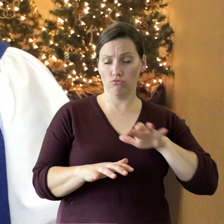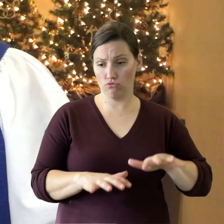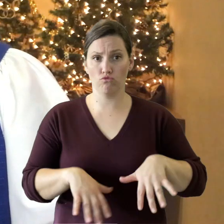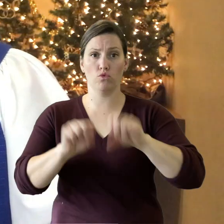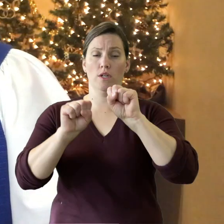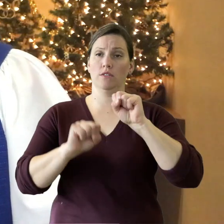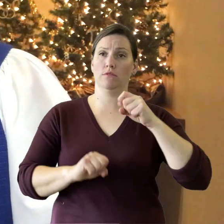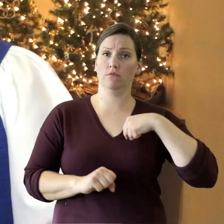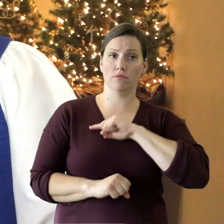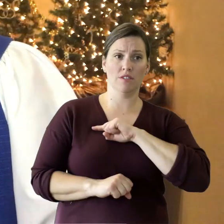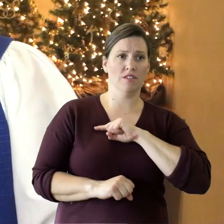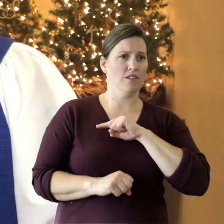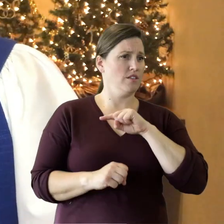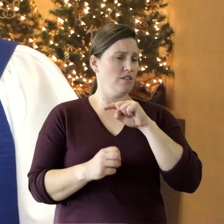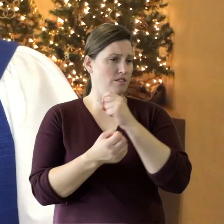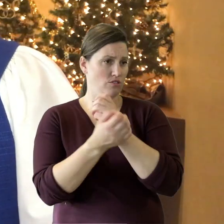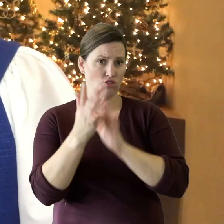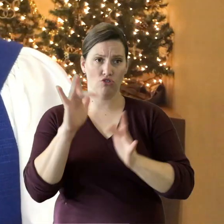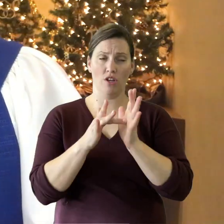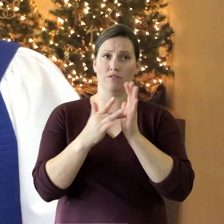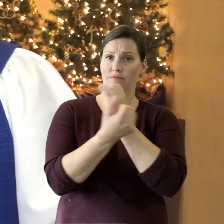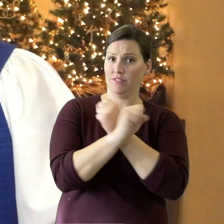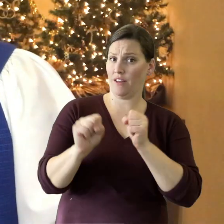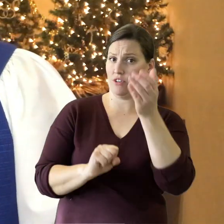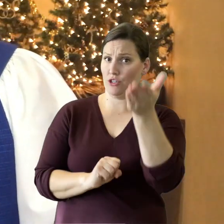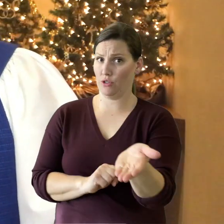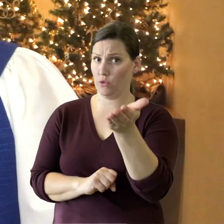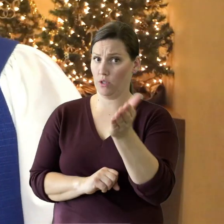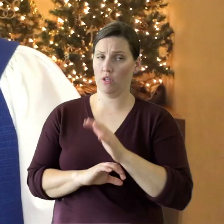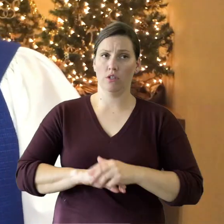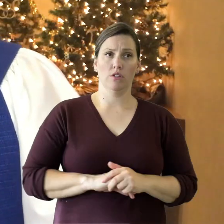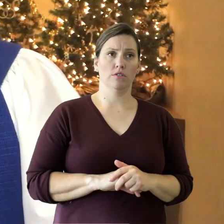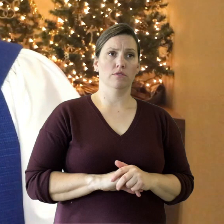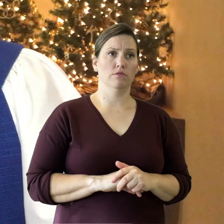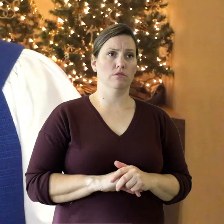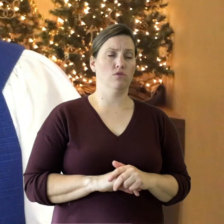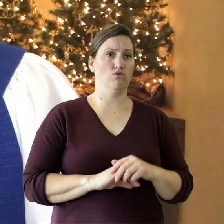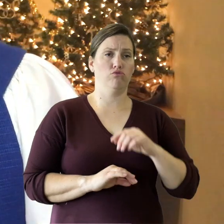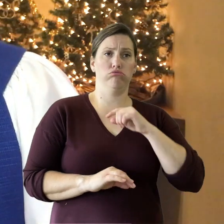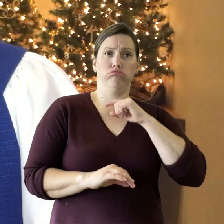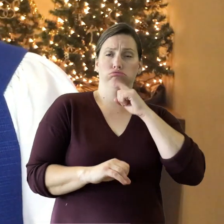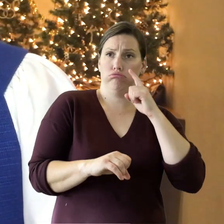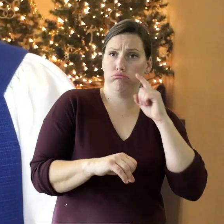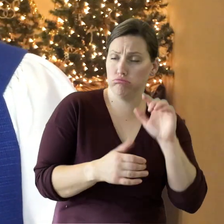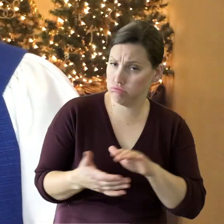us. Jesus has saved you from certain